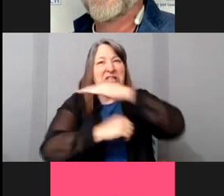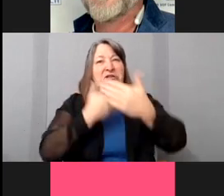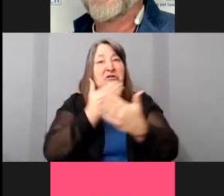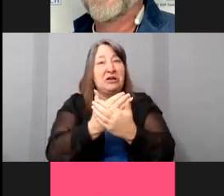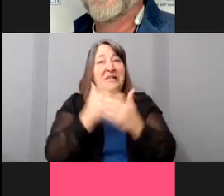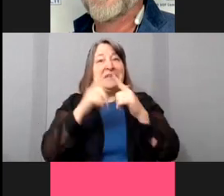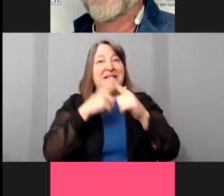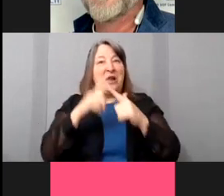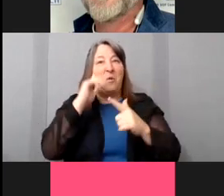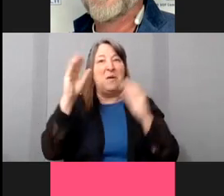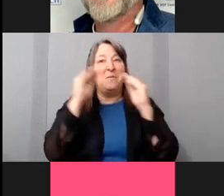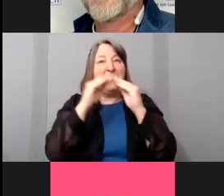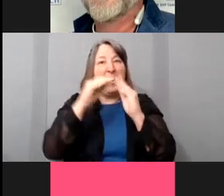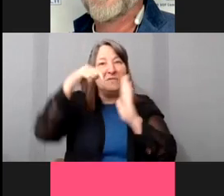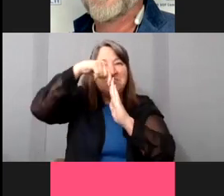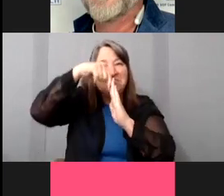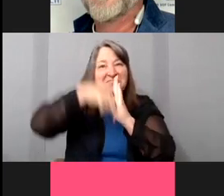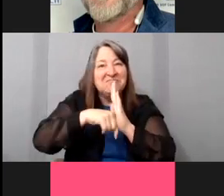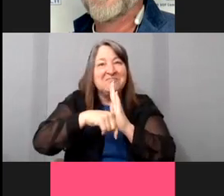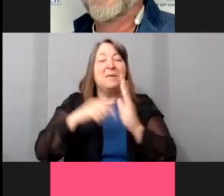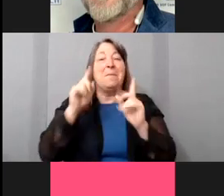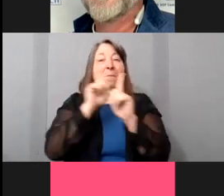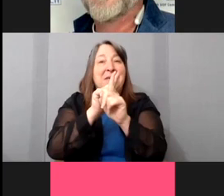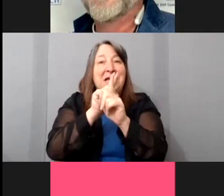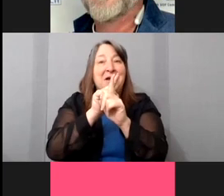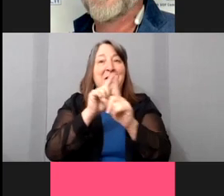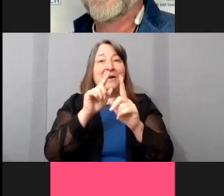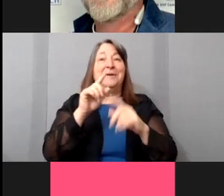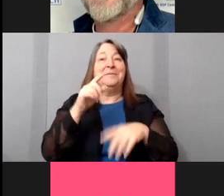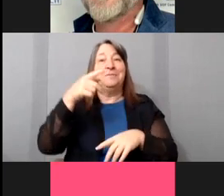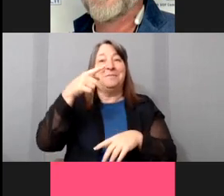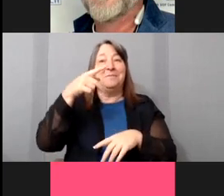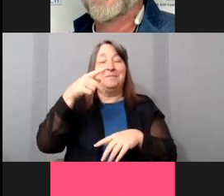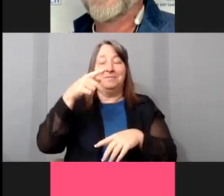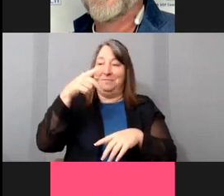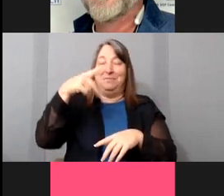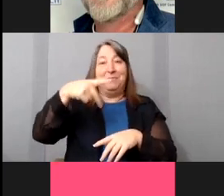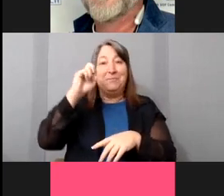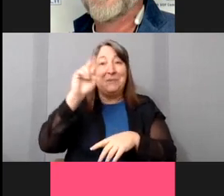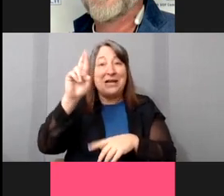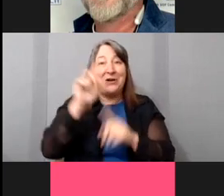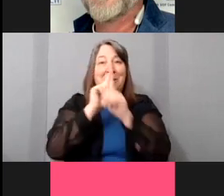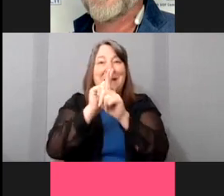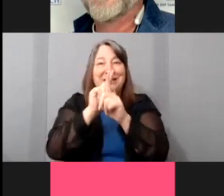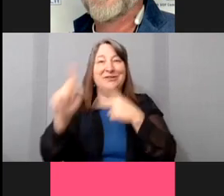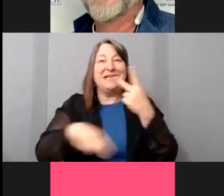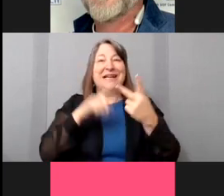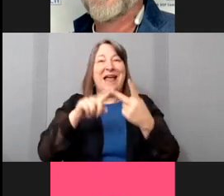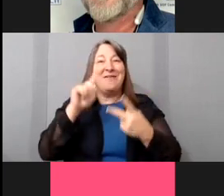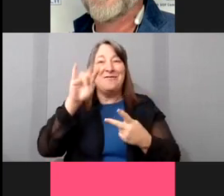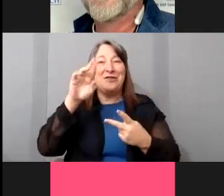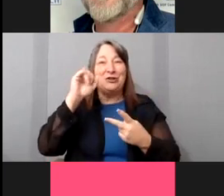into peer mentoring and virtual mentoring, given that those are the topics of the day here. Go to the next slide,